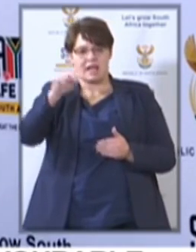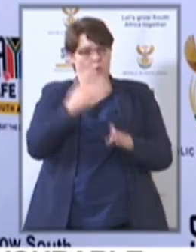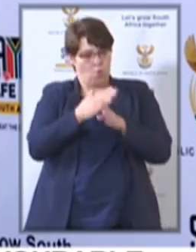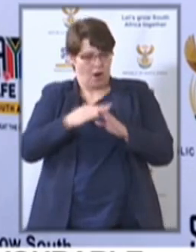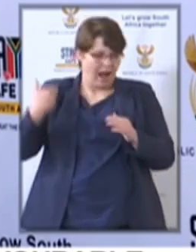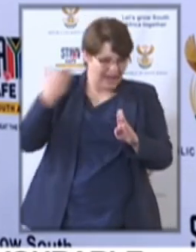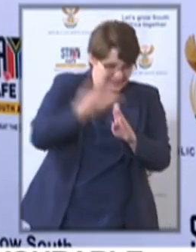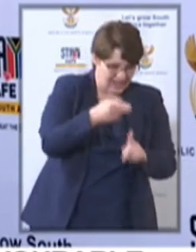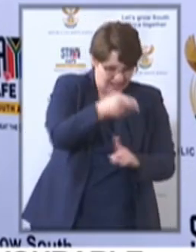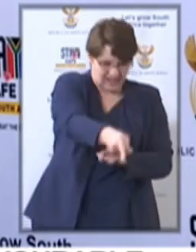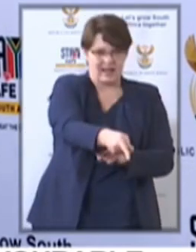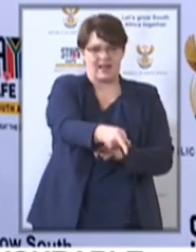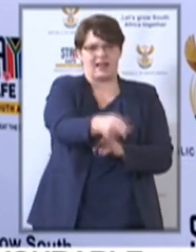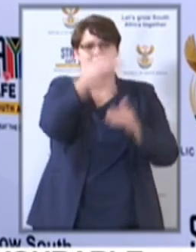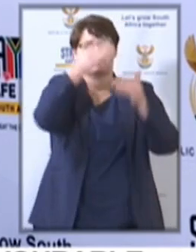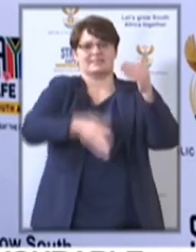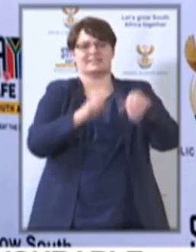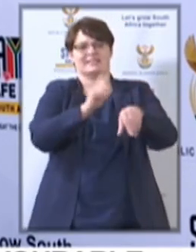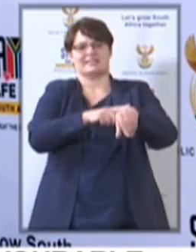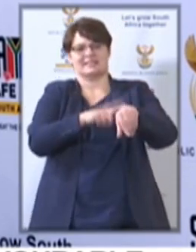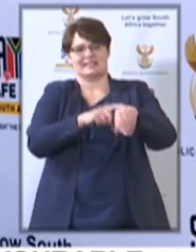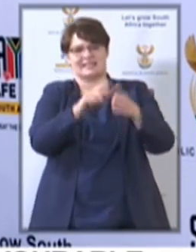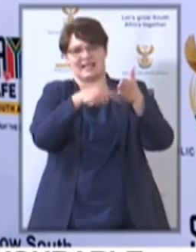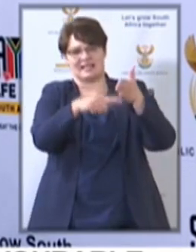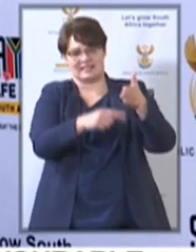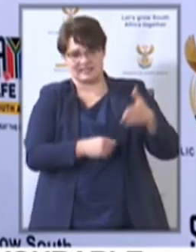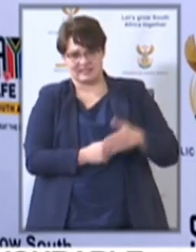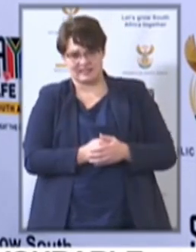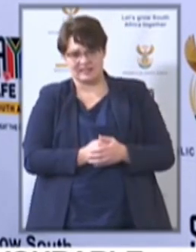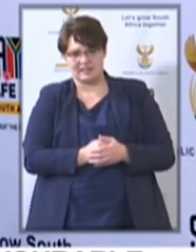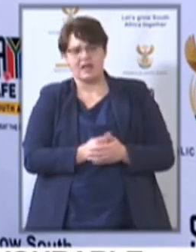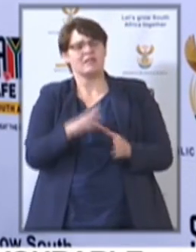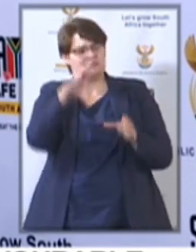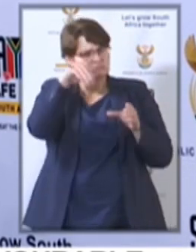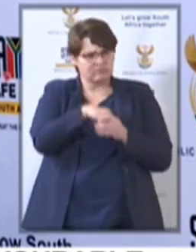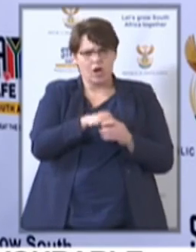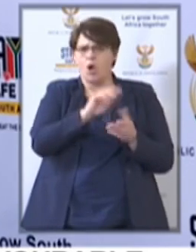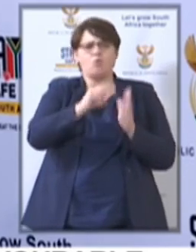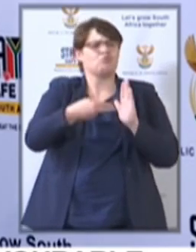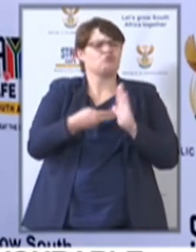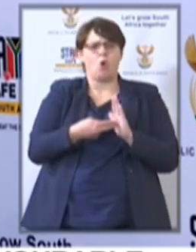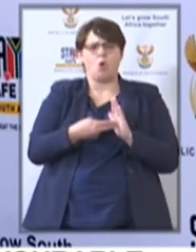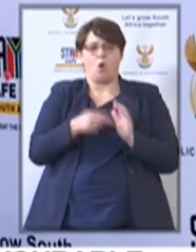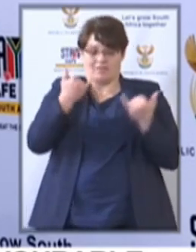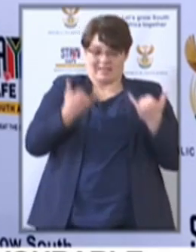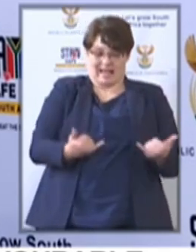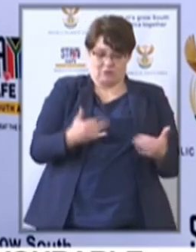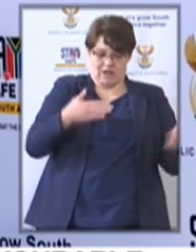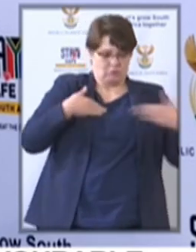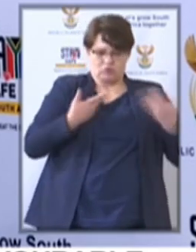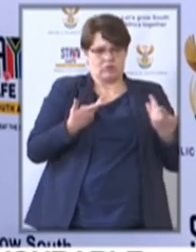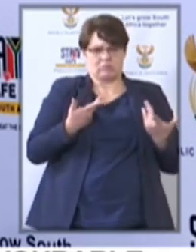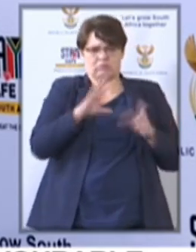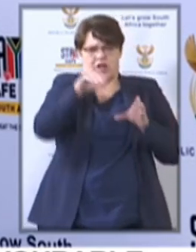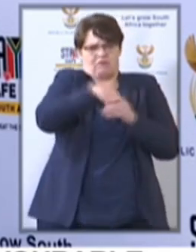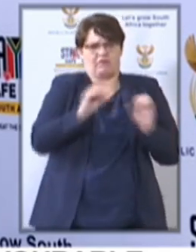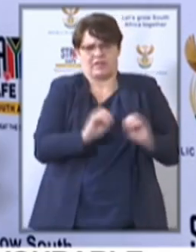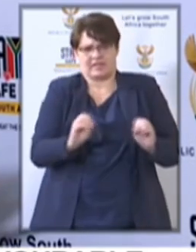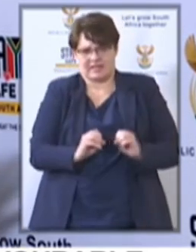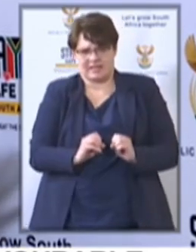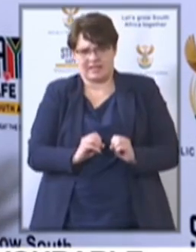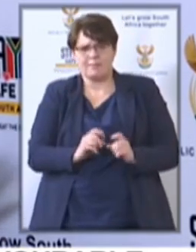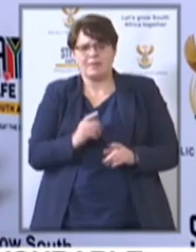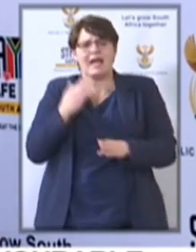time. The inquiry is independent of NSFAS and has no role in terms of its current administration. In other words,